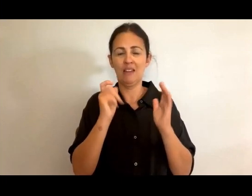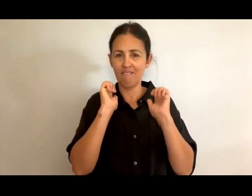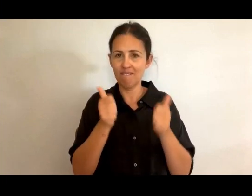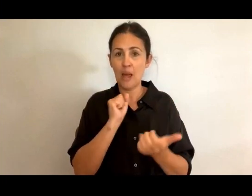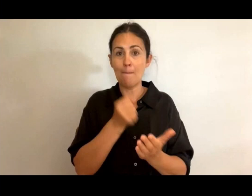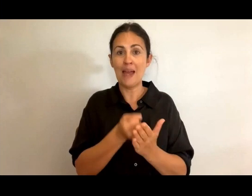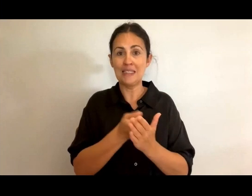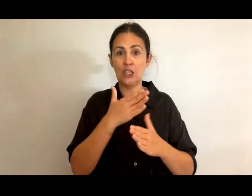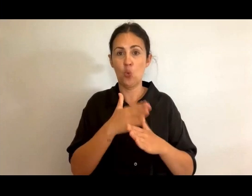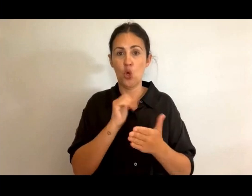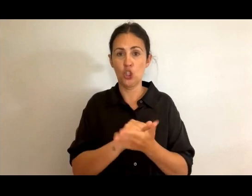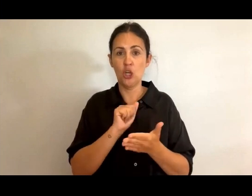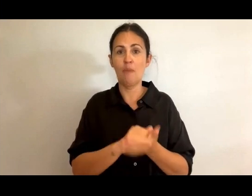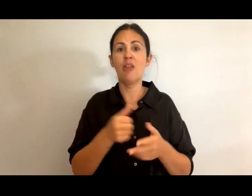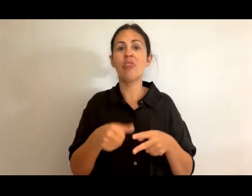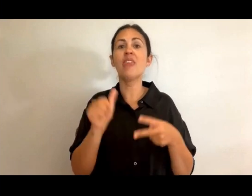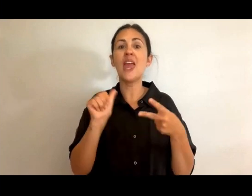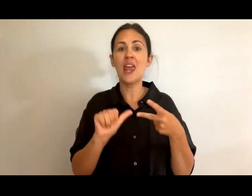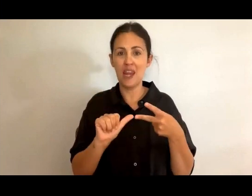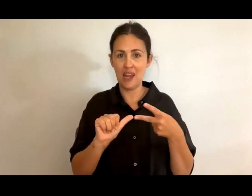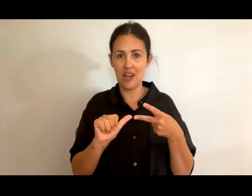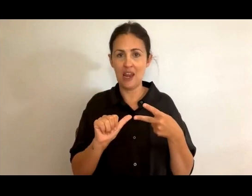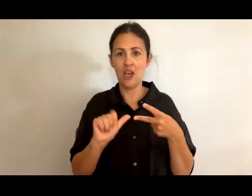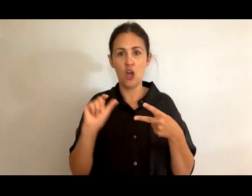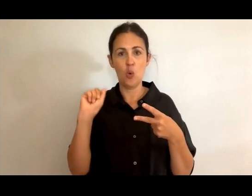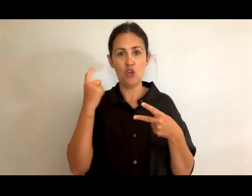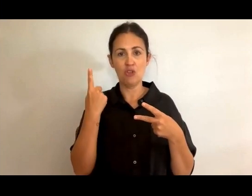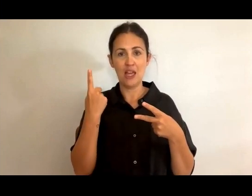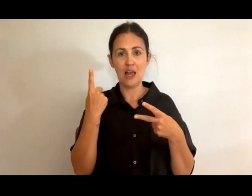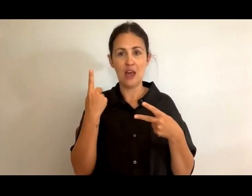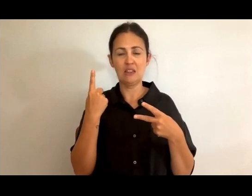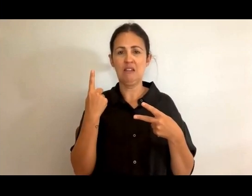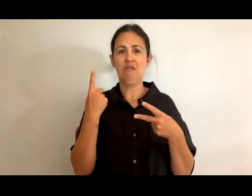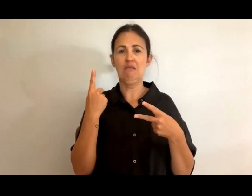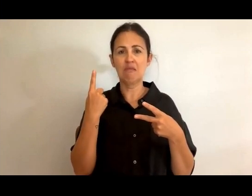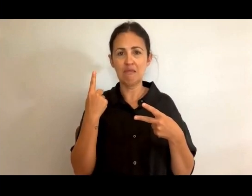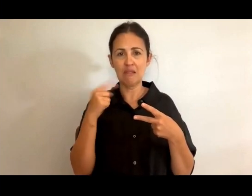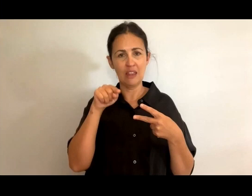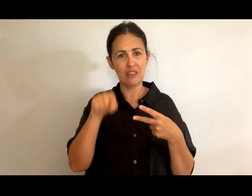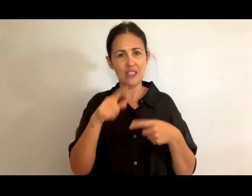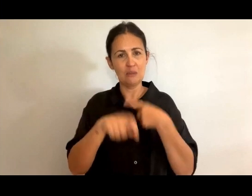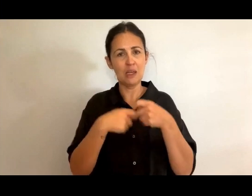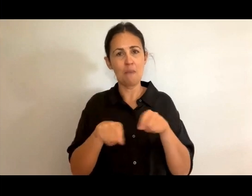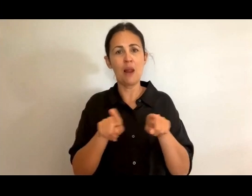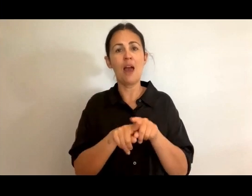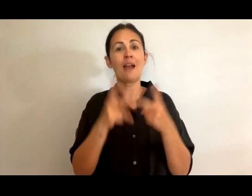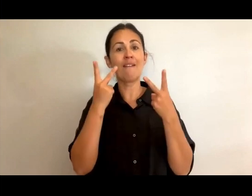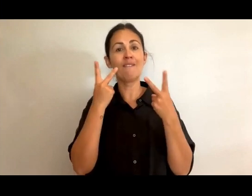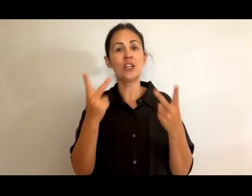then realised that we were building a bit of a visual language, and it was also at a time